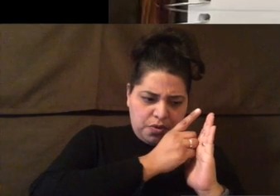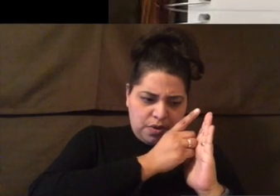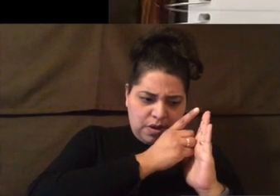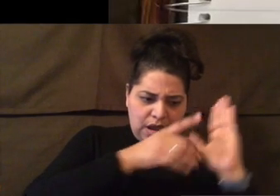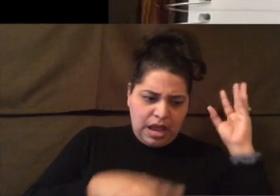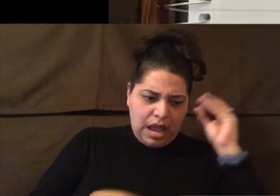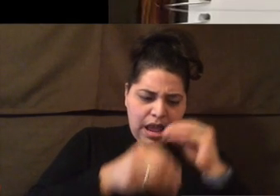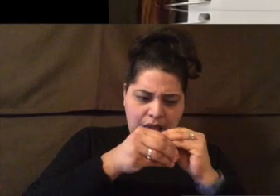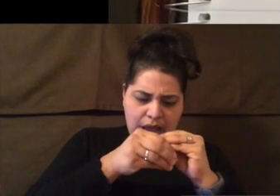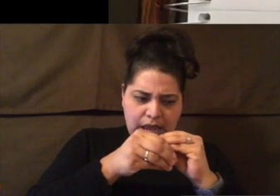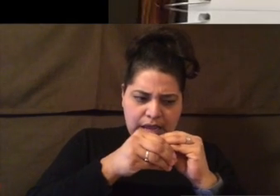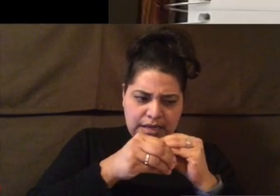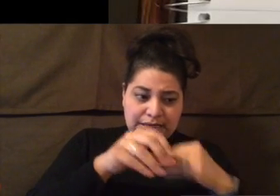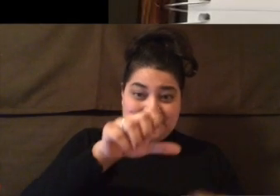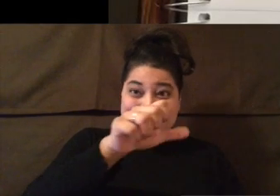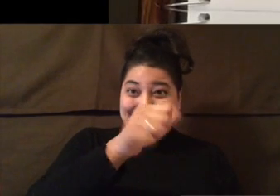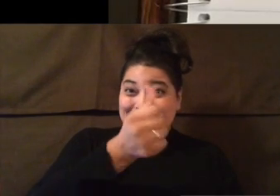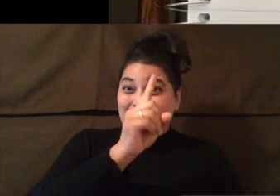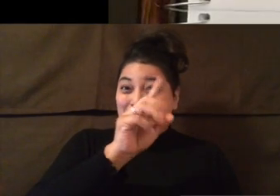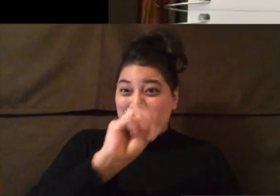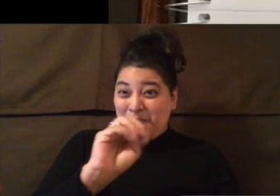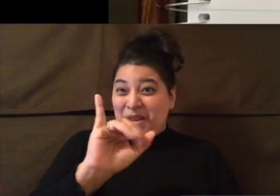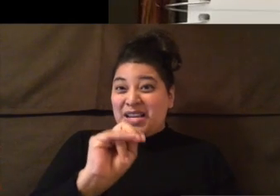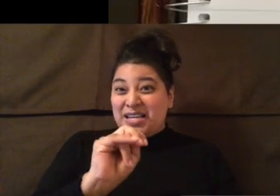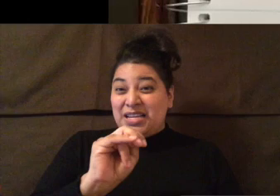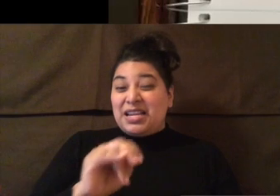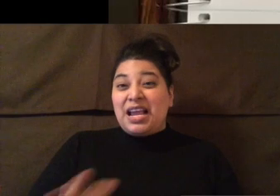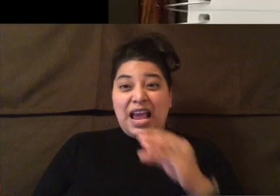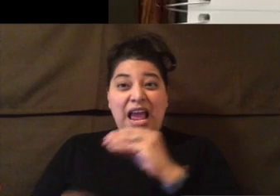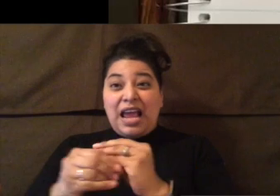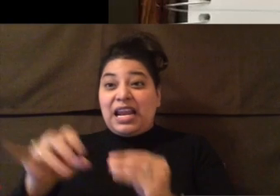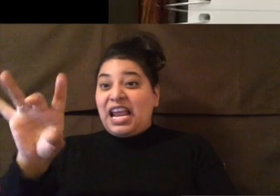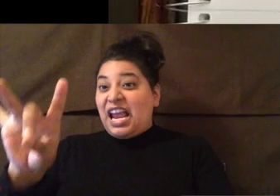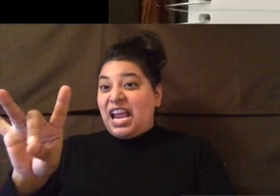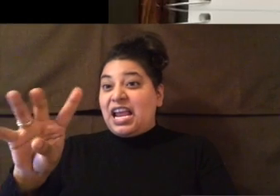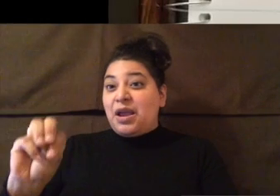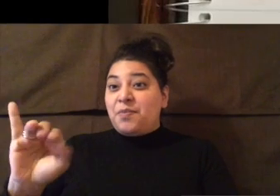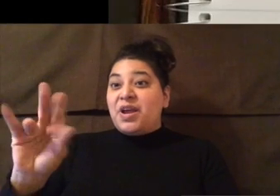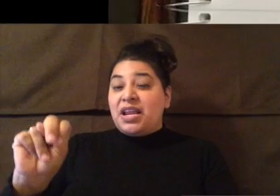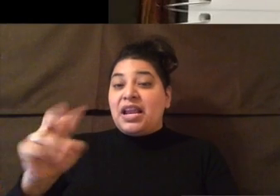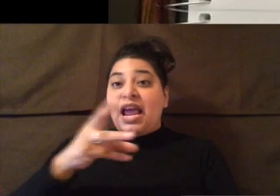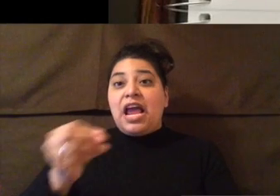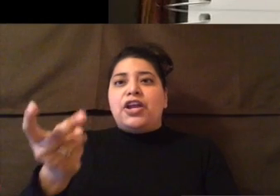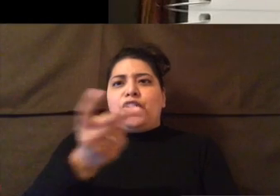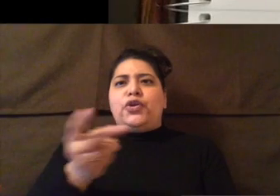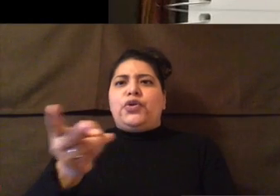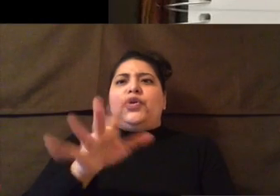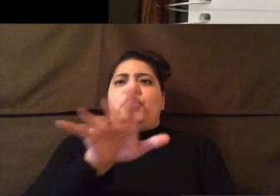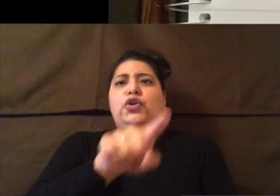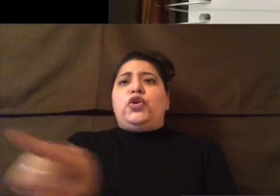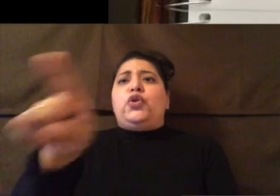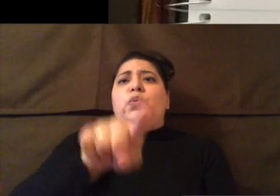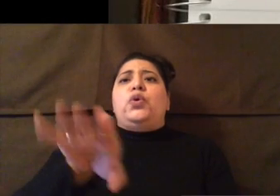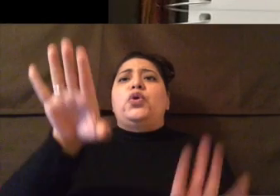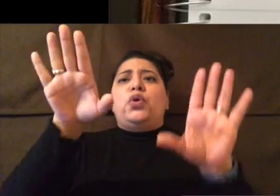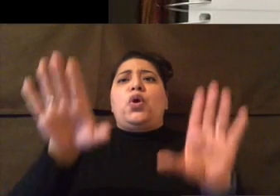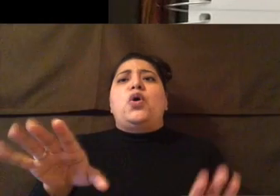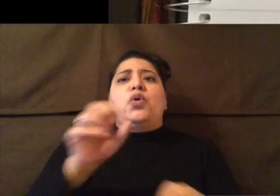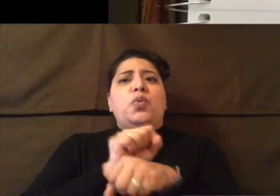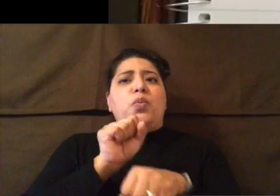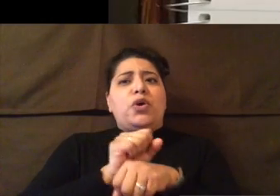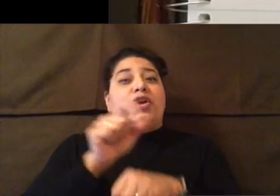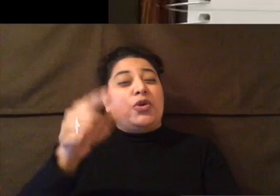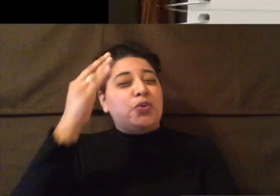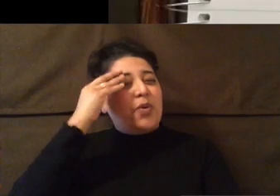1 hour plus 10 minutes plus 8 minutes. And you guys have been doing such a great